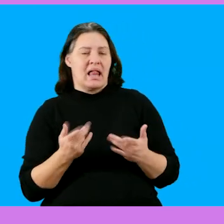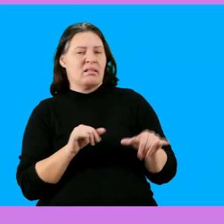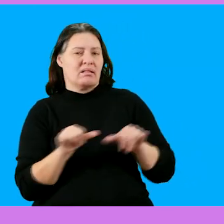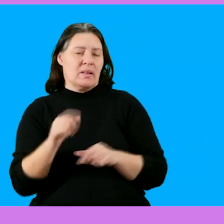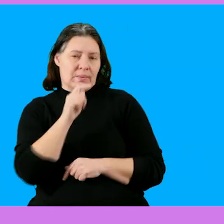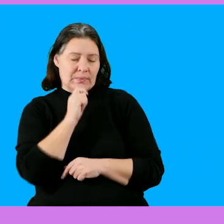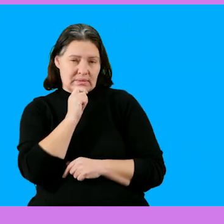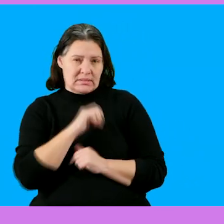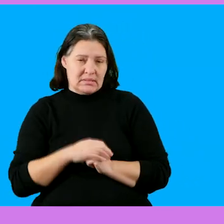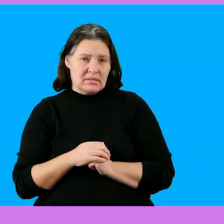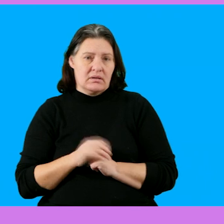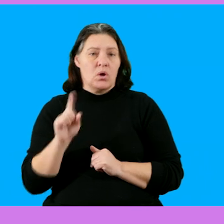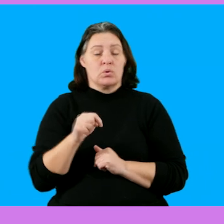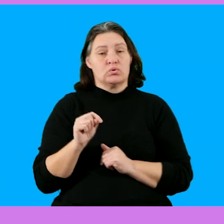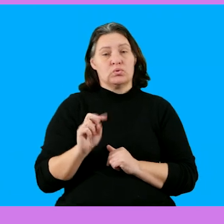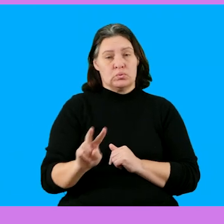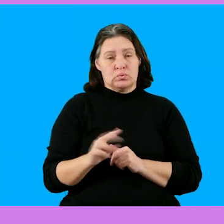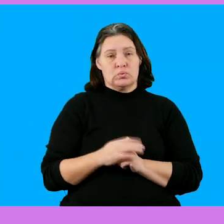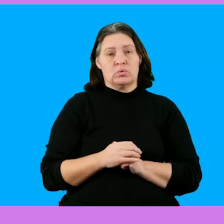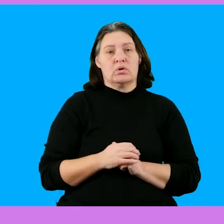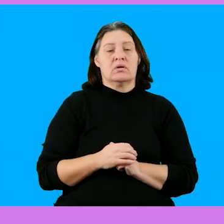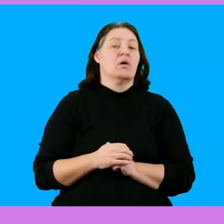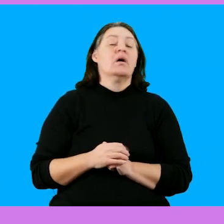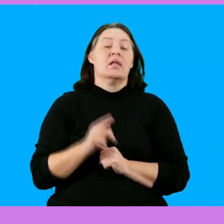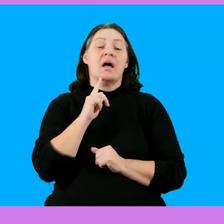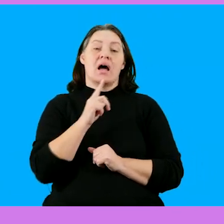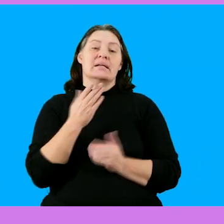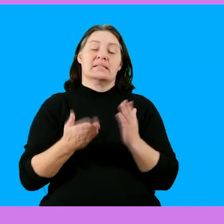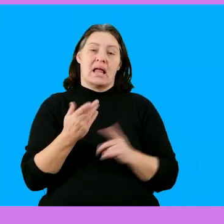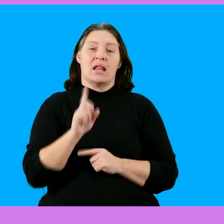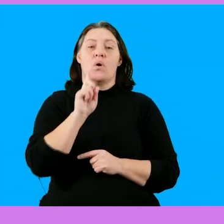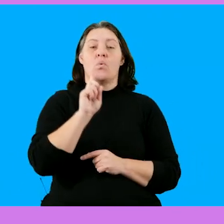we use. All right, question number 2. Consider the scale